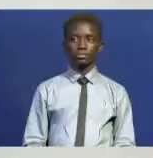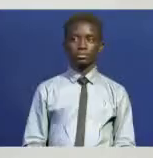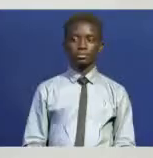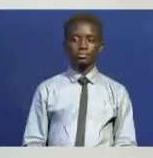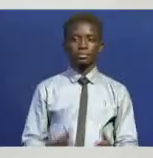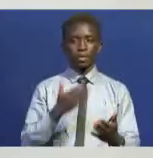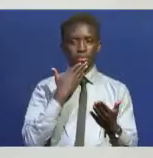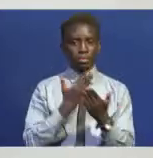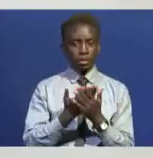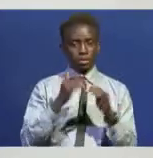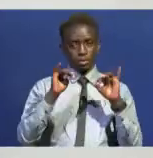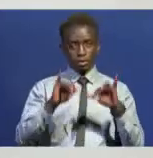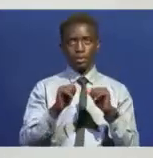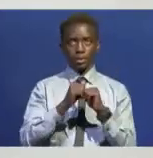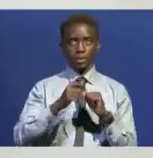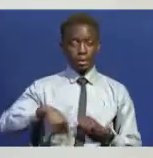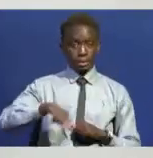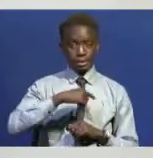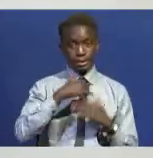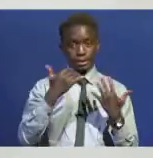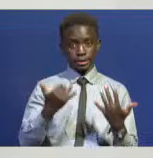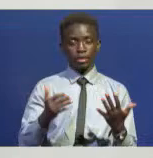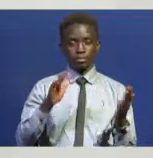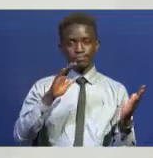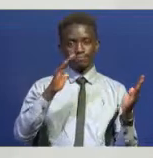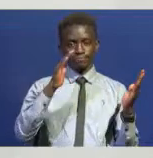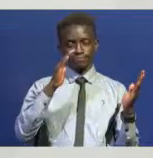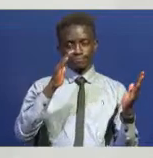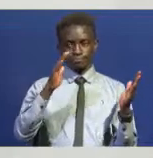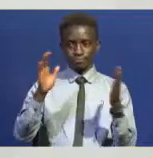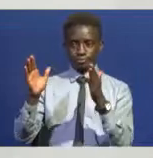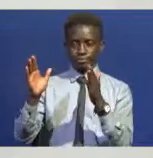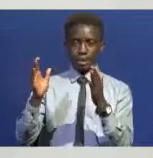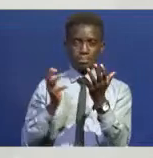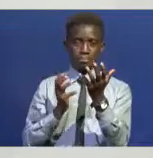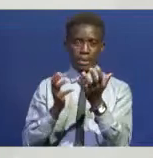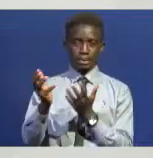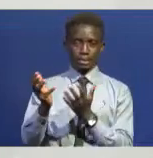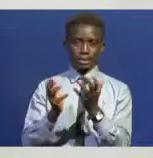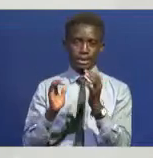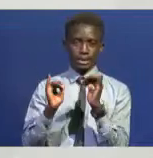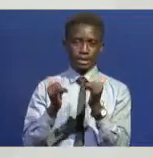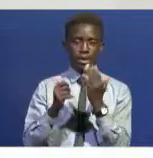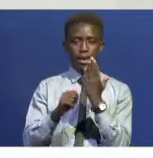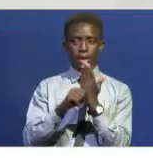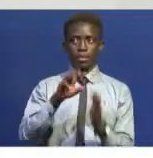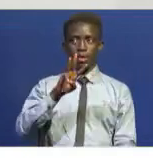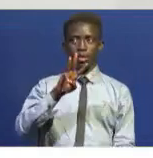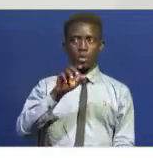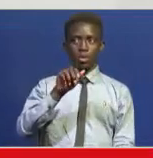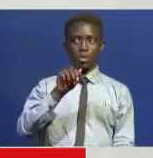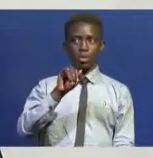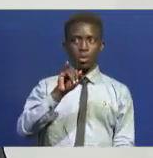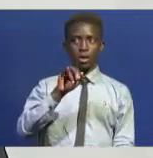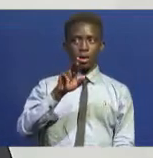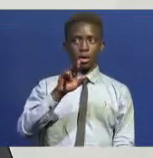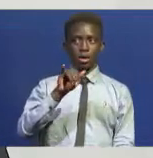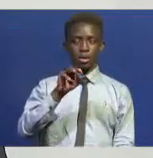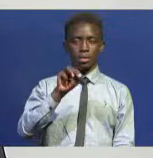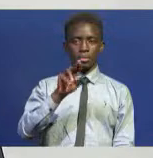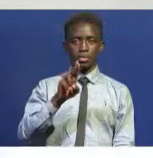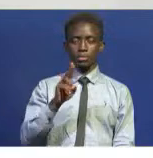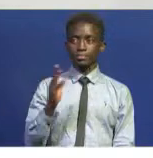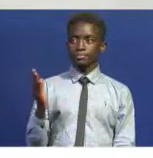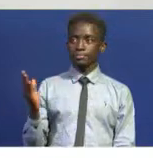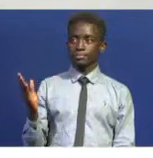Thank you for staying with us. We now change gears now to business news of the day. My name is Wairimu Jenga. Now it's of midnight.